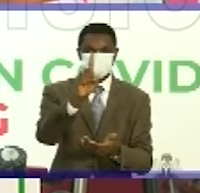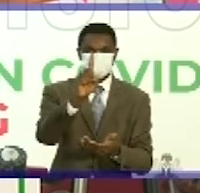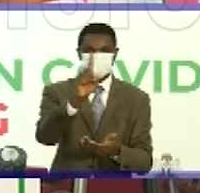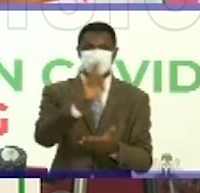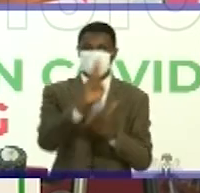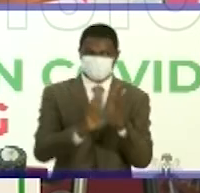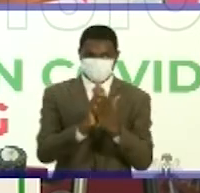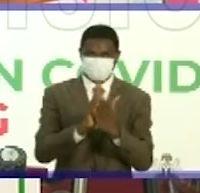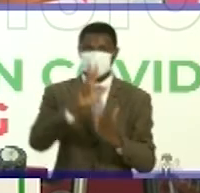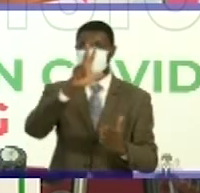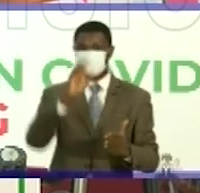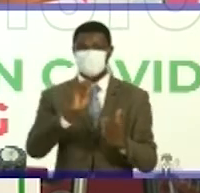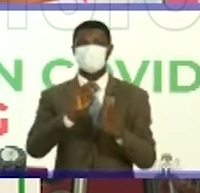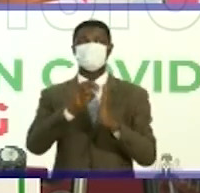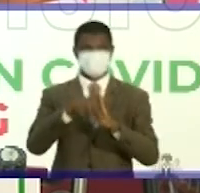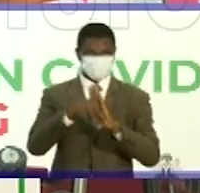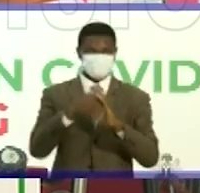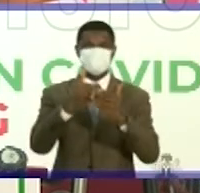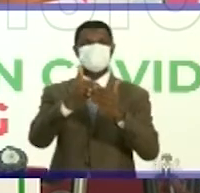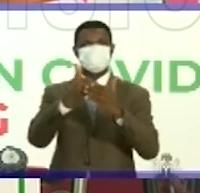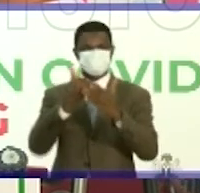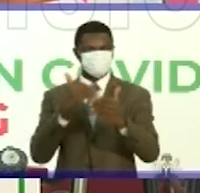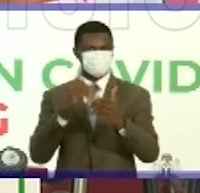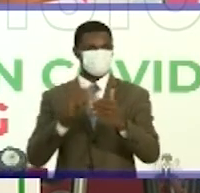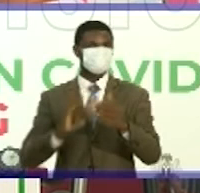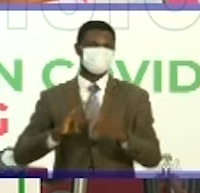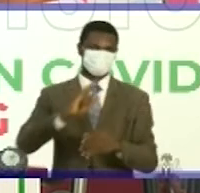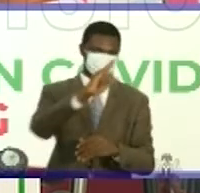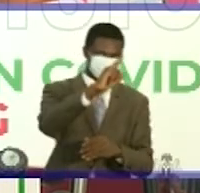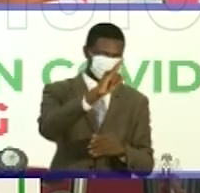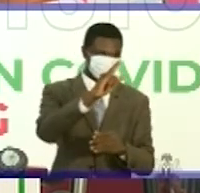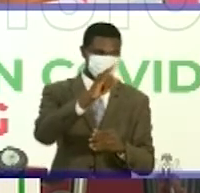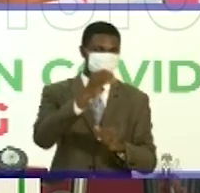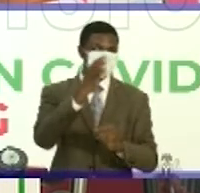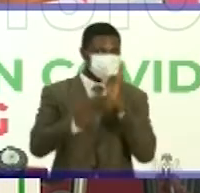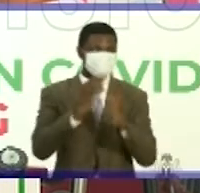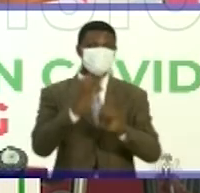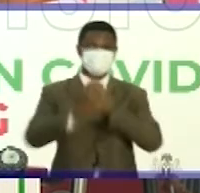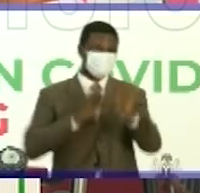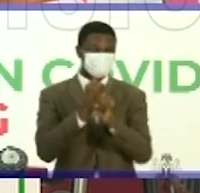3 hours before international flights where these restart.